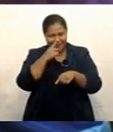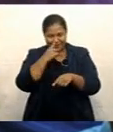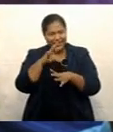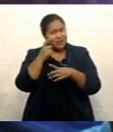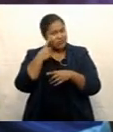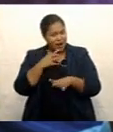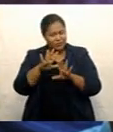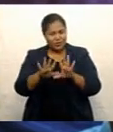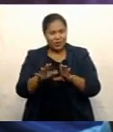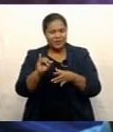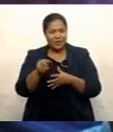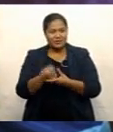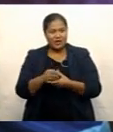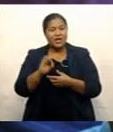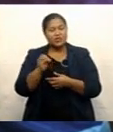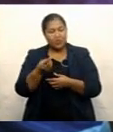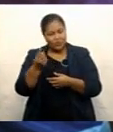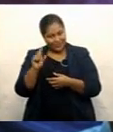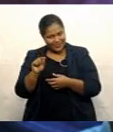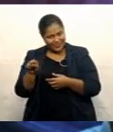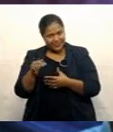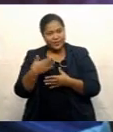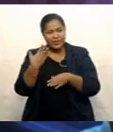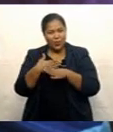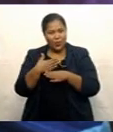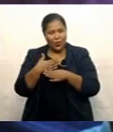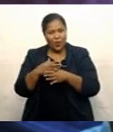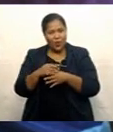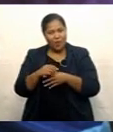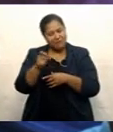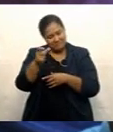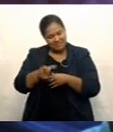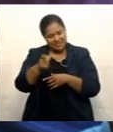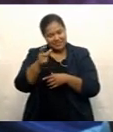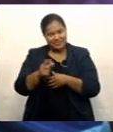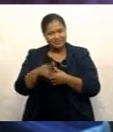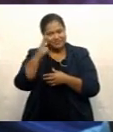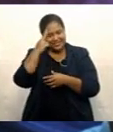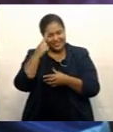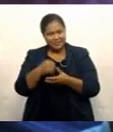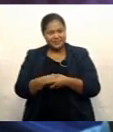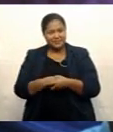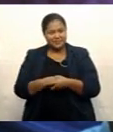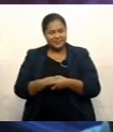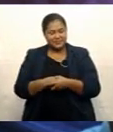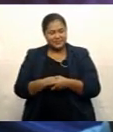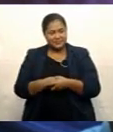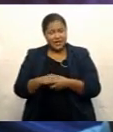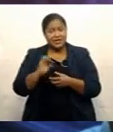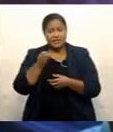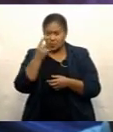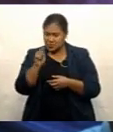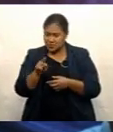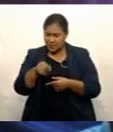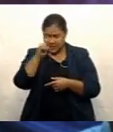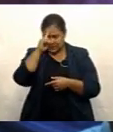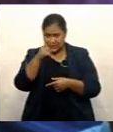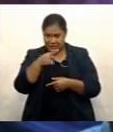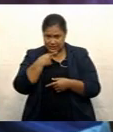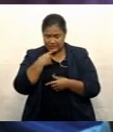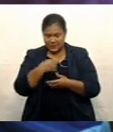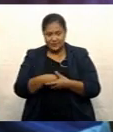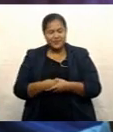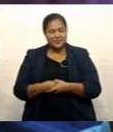it, and they do so for their own personal reasons. This is a sickness that